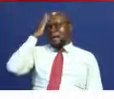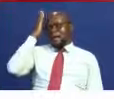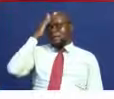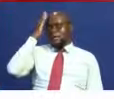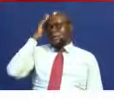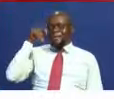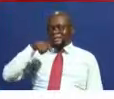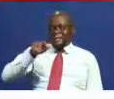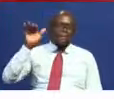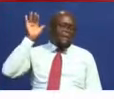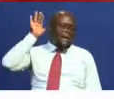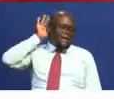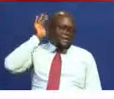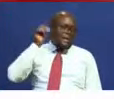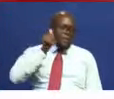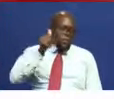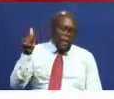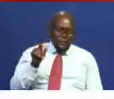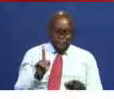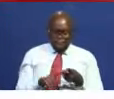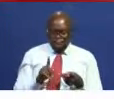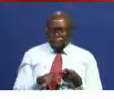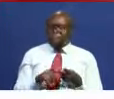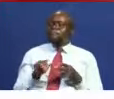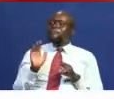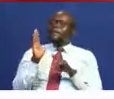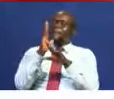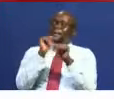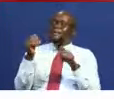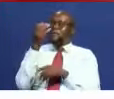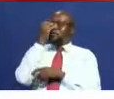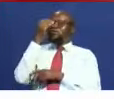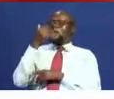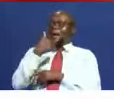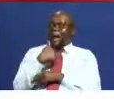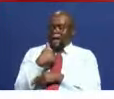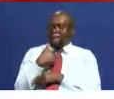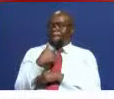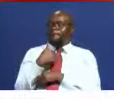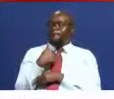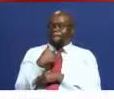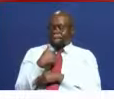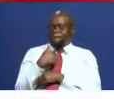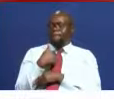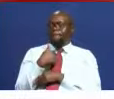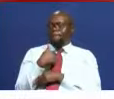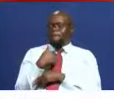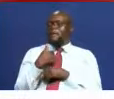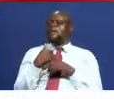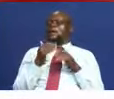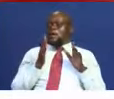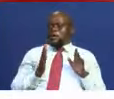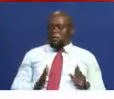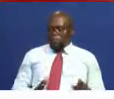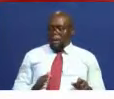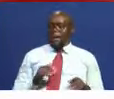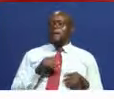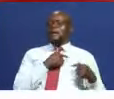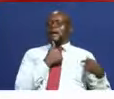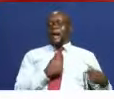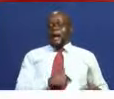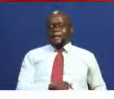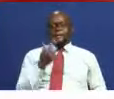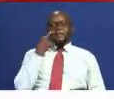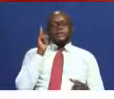he listens and I know he has humor, to see what he can do to these young